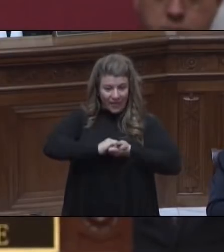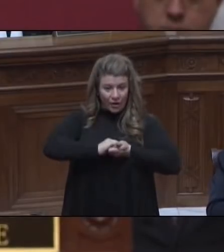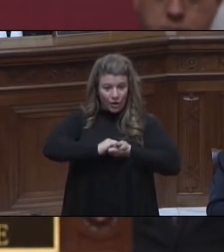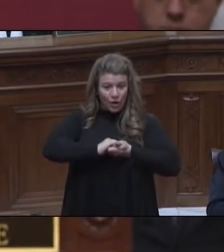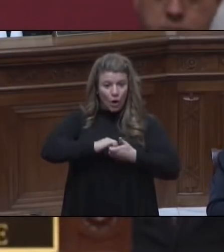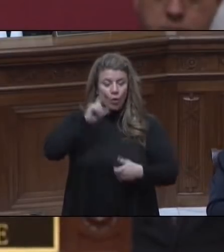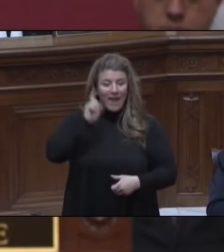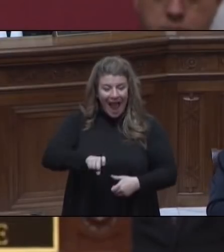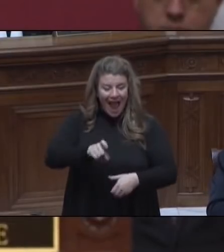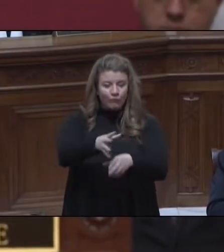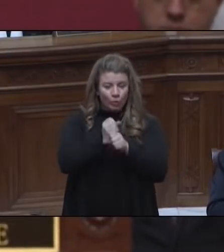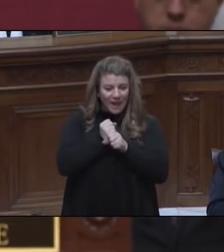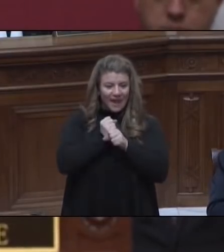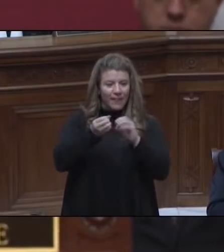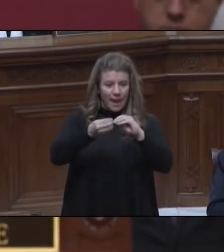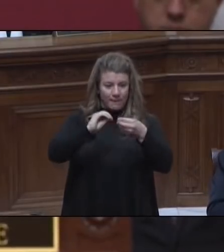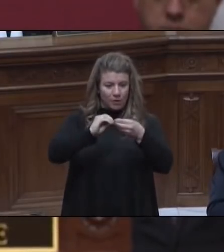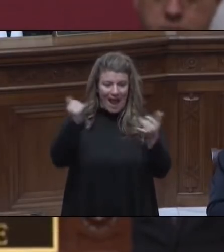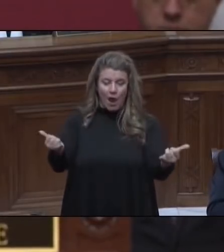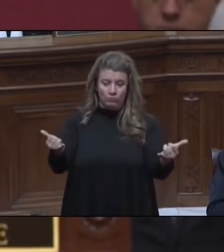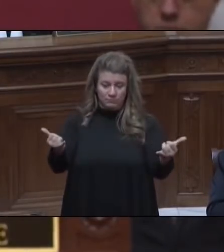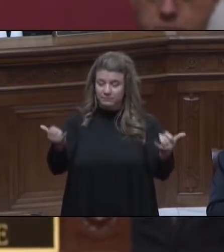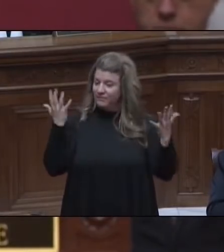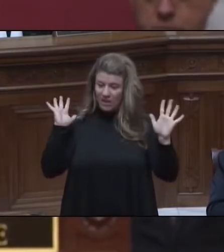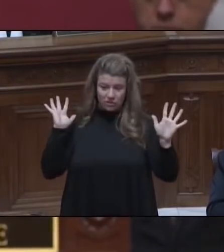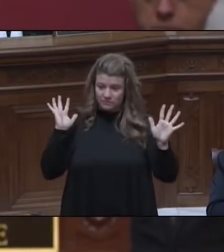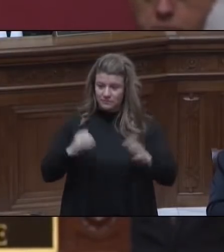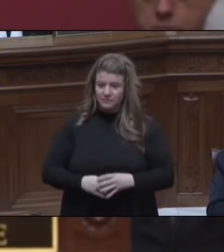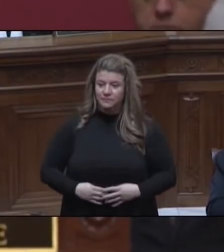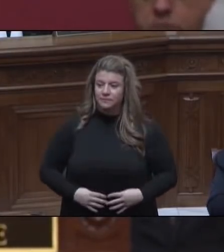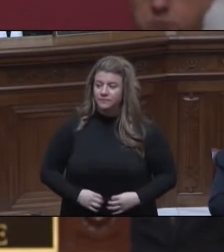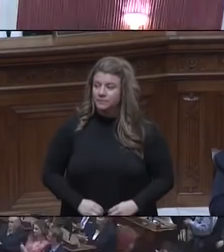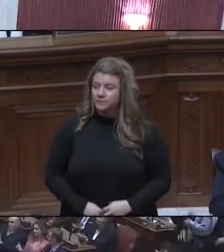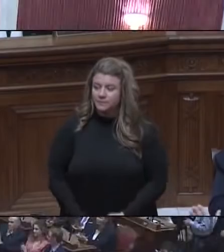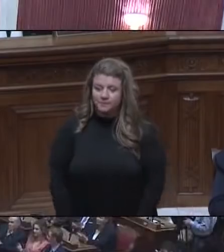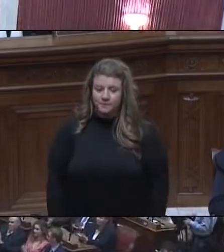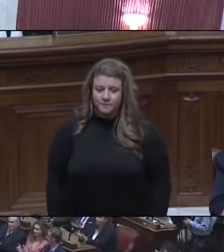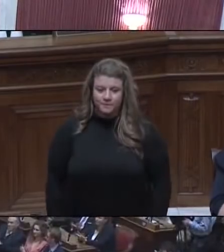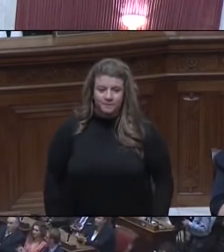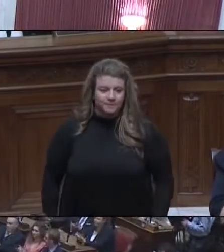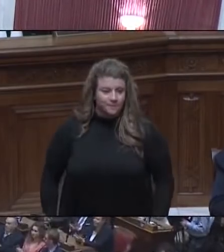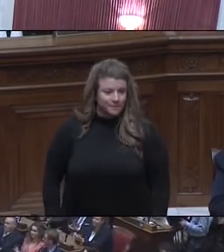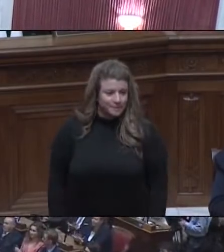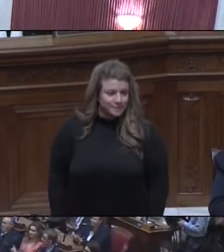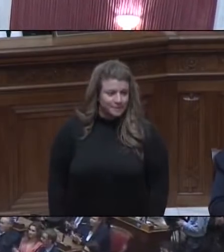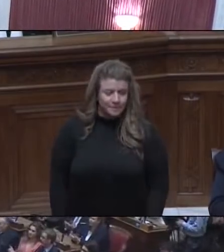get this done, and we got to get this done right now. That's all there is to it.